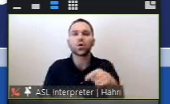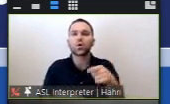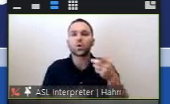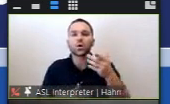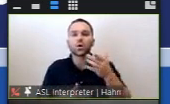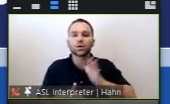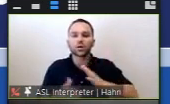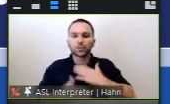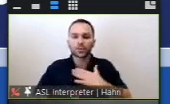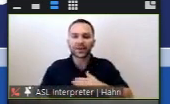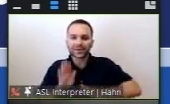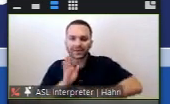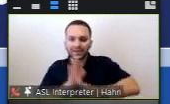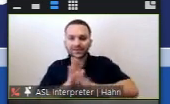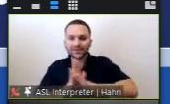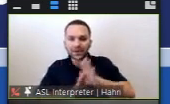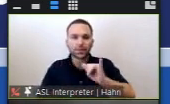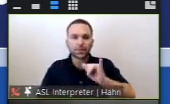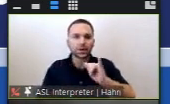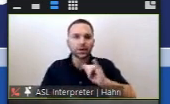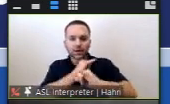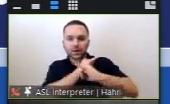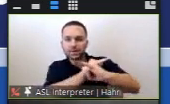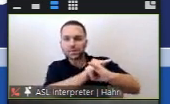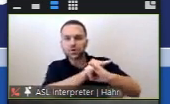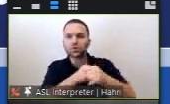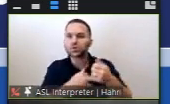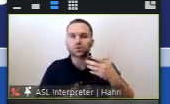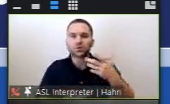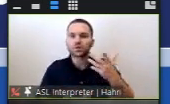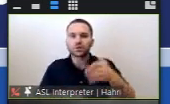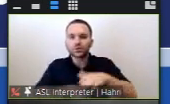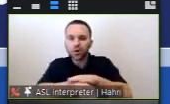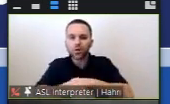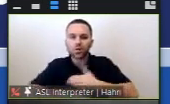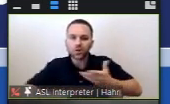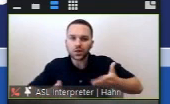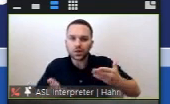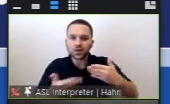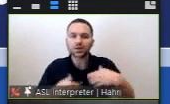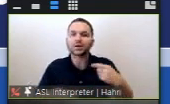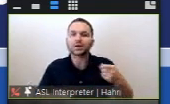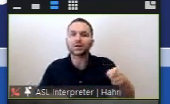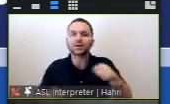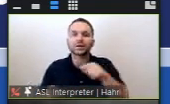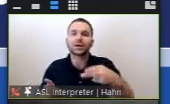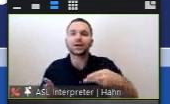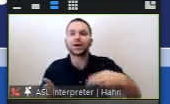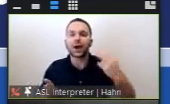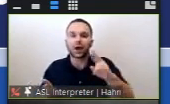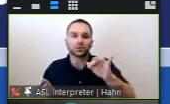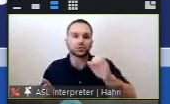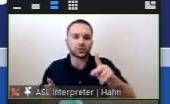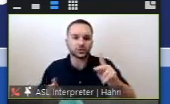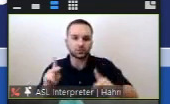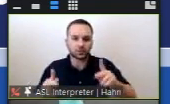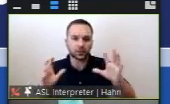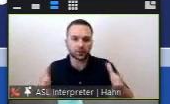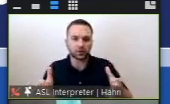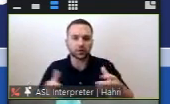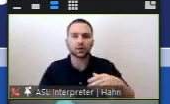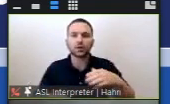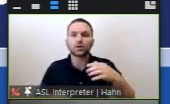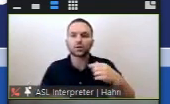begin with. And so we know that those are the individuals that are potentially at higher risk of becoming vaccine breakthrough cases. And again, that really reinforces